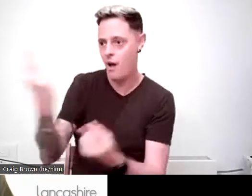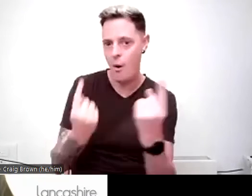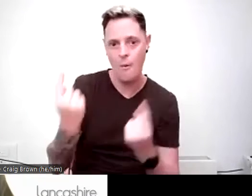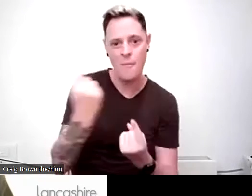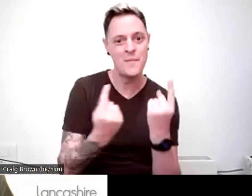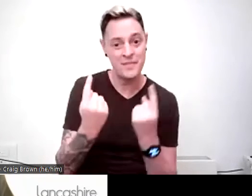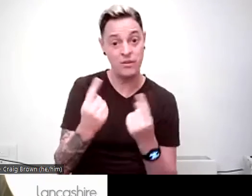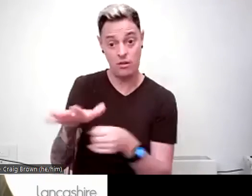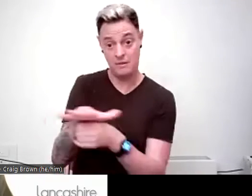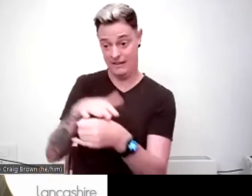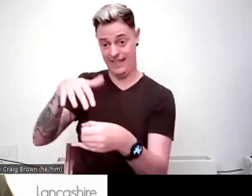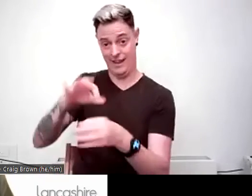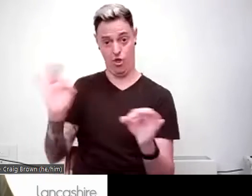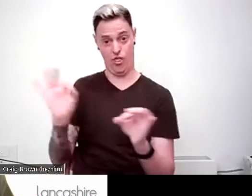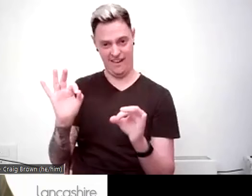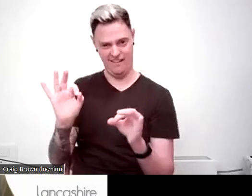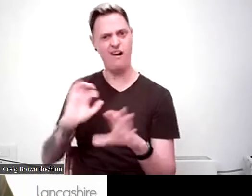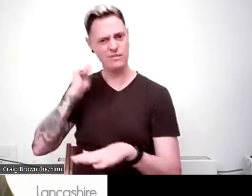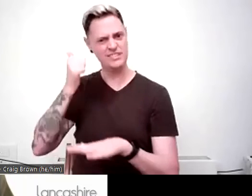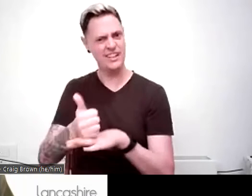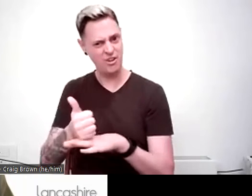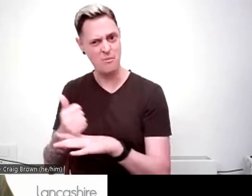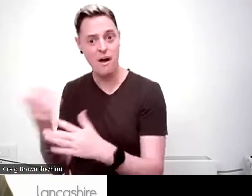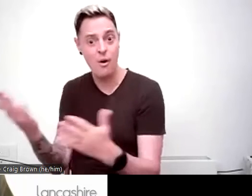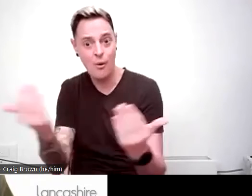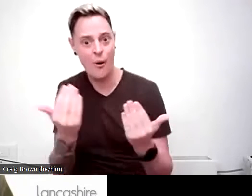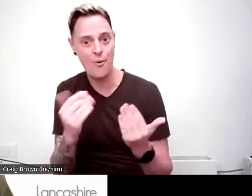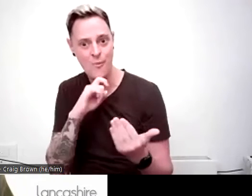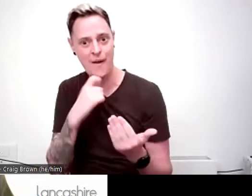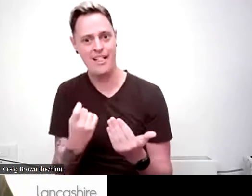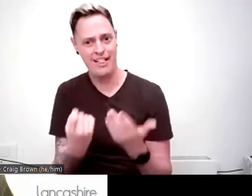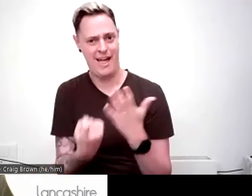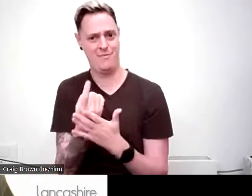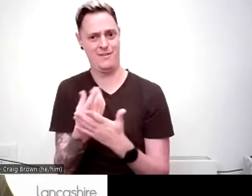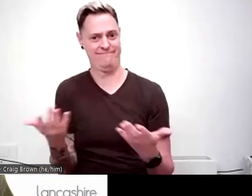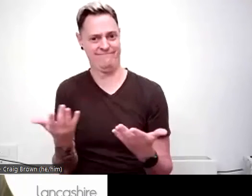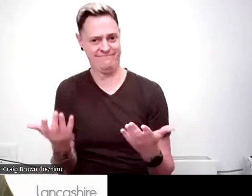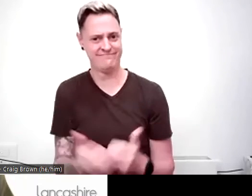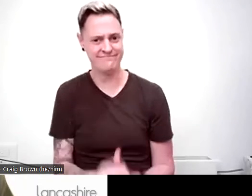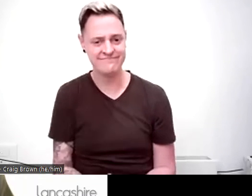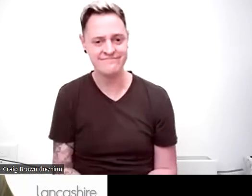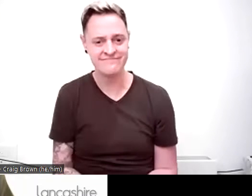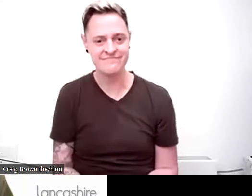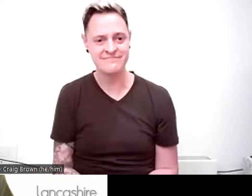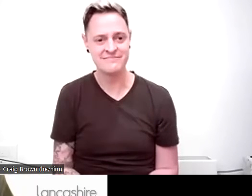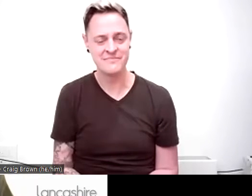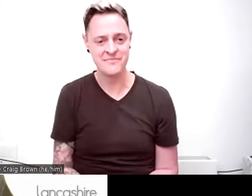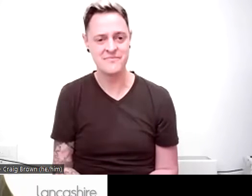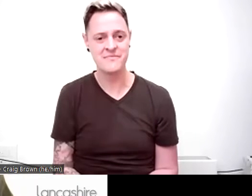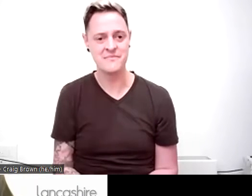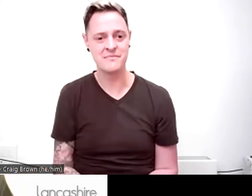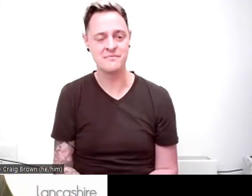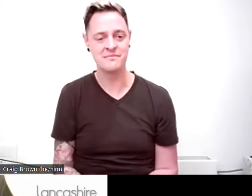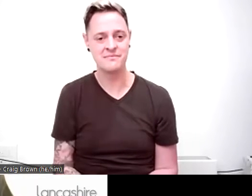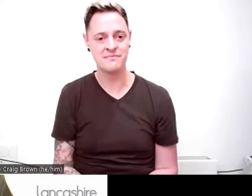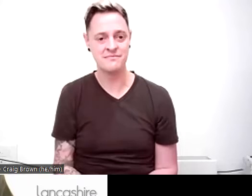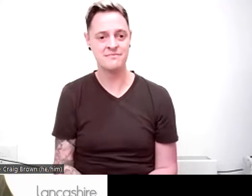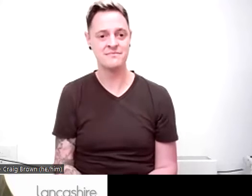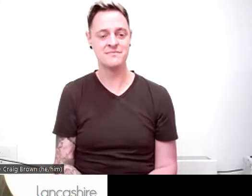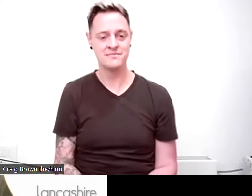didn't exist. I thought, okay, well, let's do this. And also mainly out of just trying